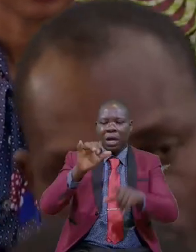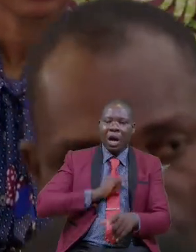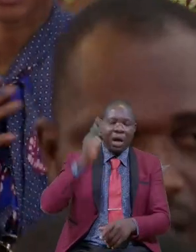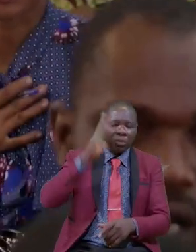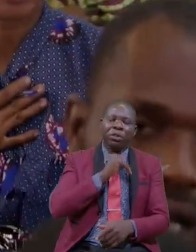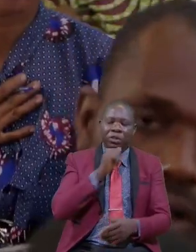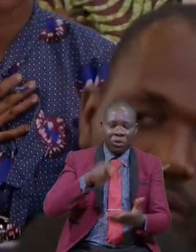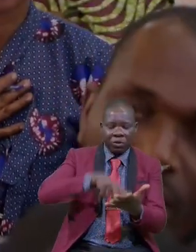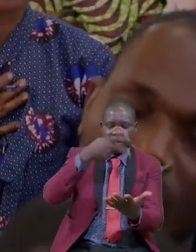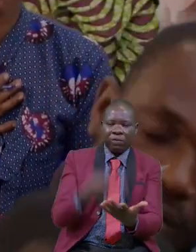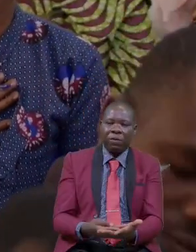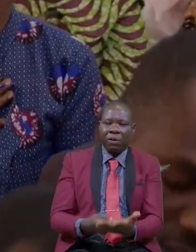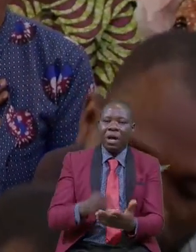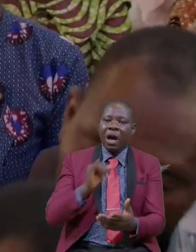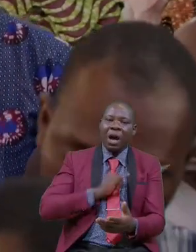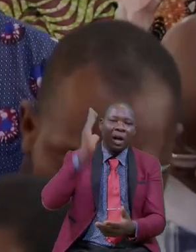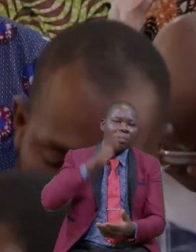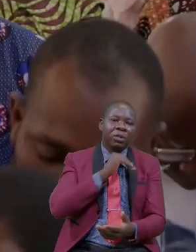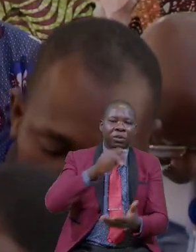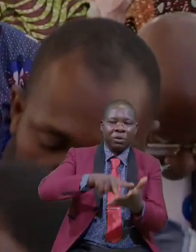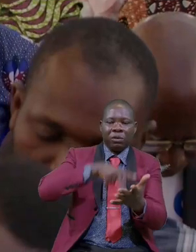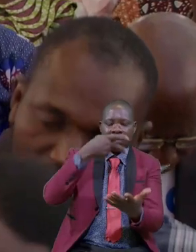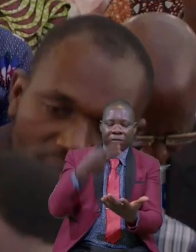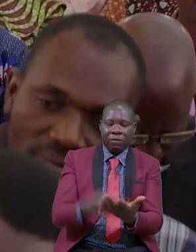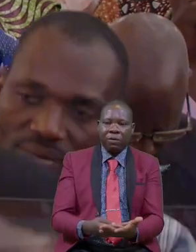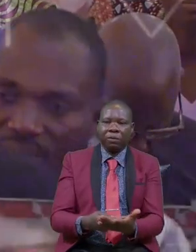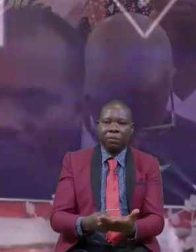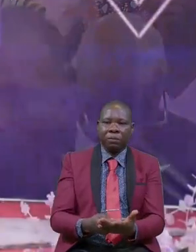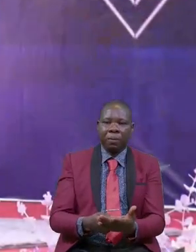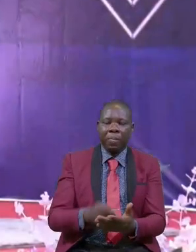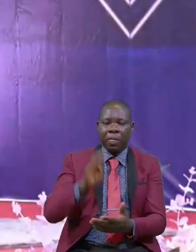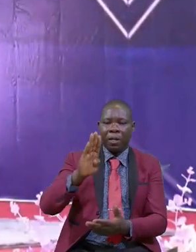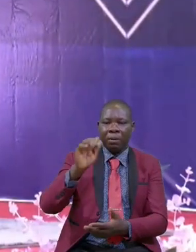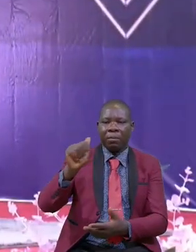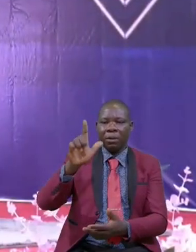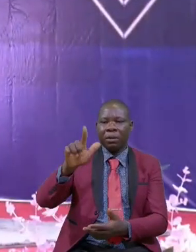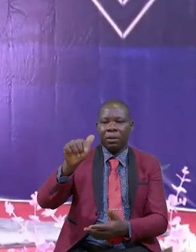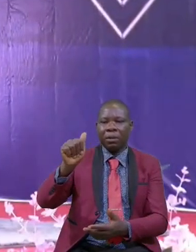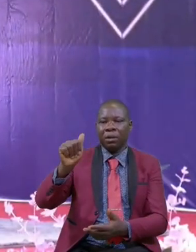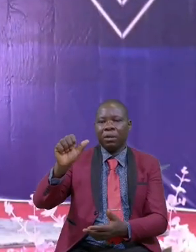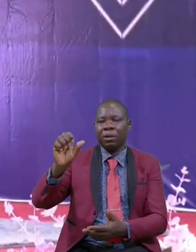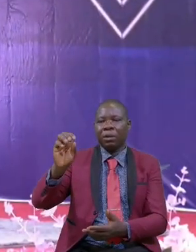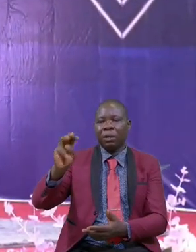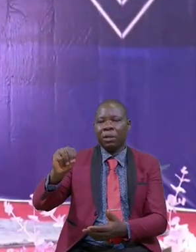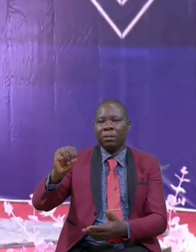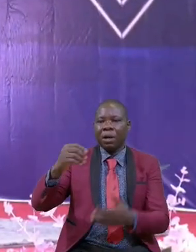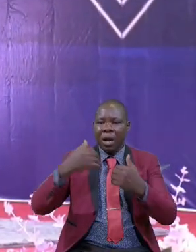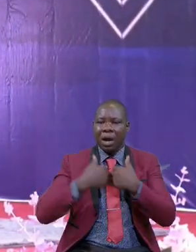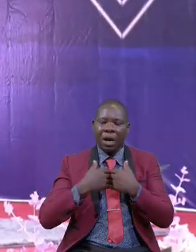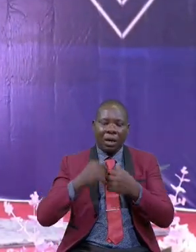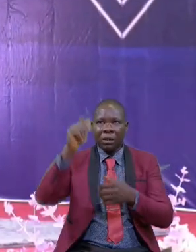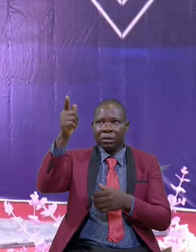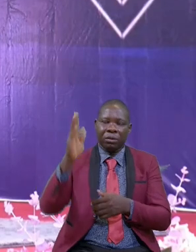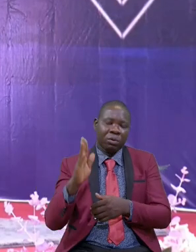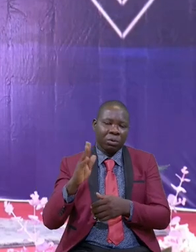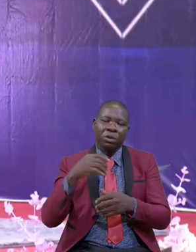Ne tomberai pas. Balaam had God speaking to him. Dieu qui lui parlait. And he's